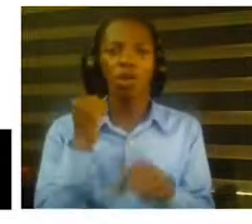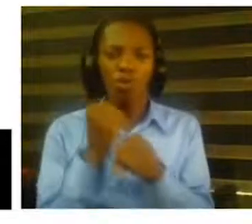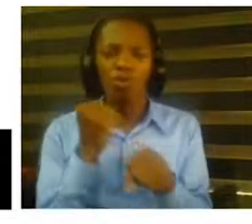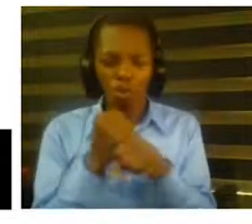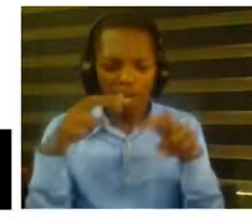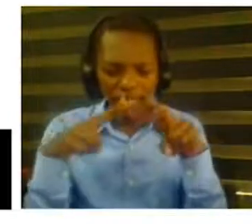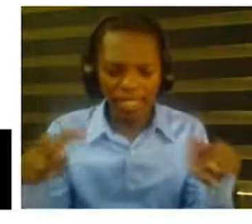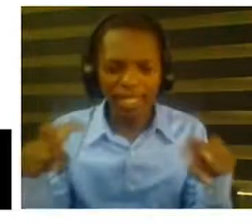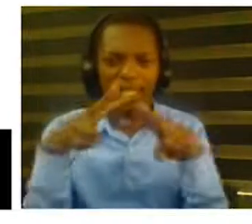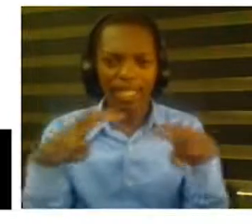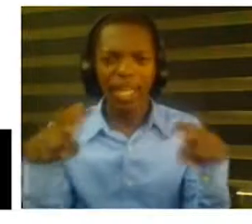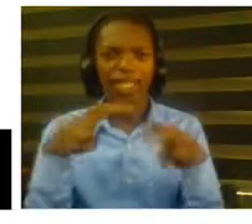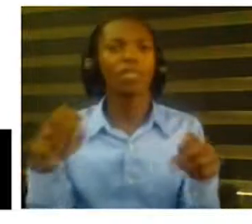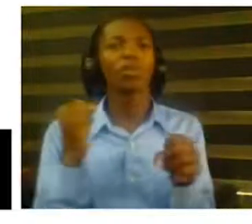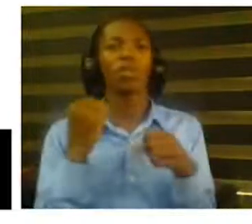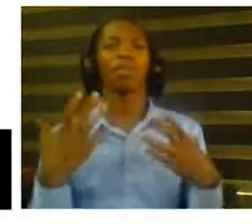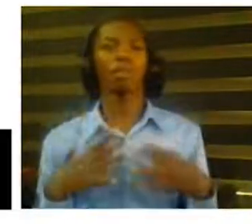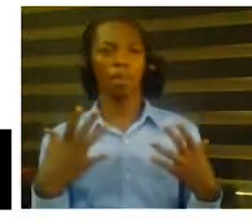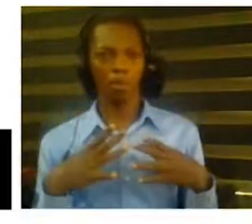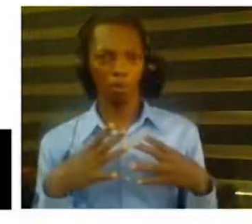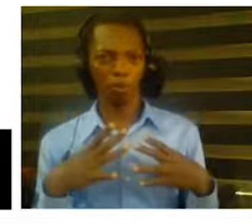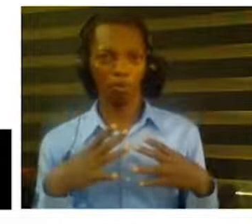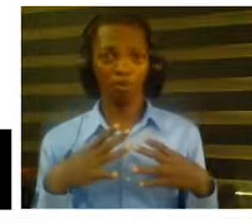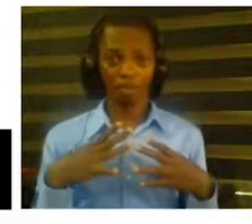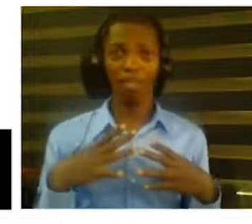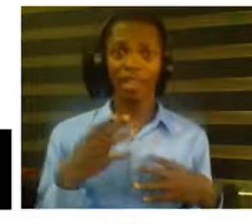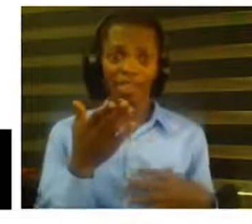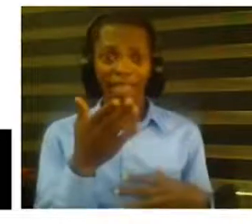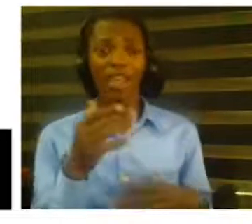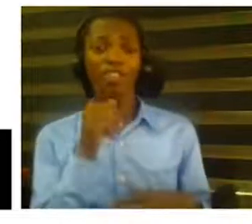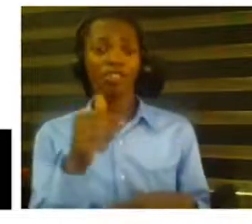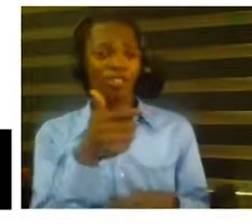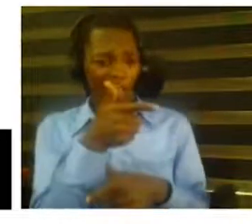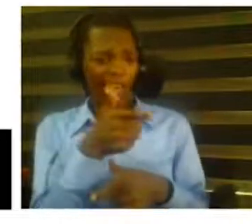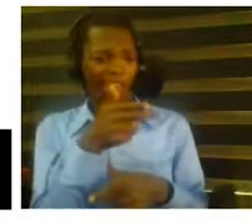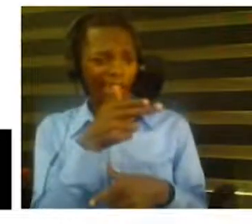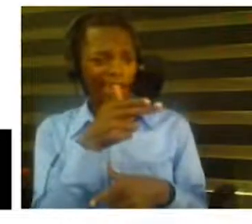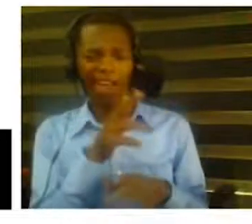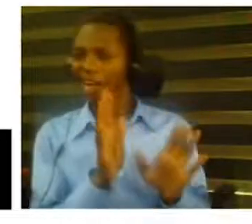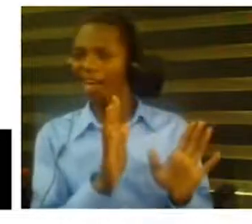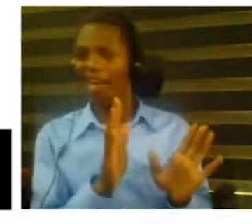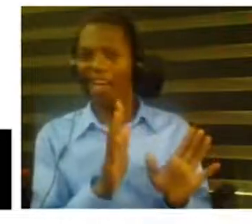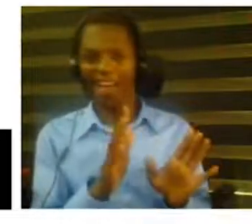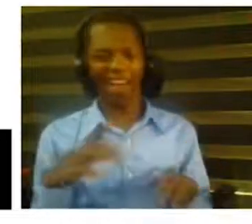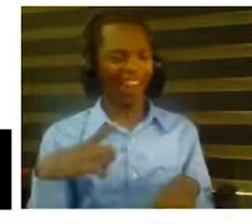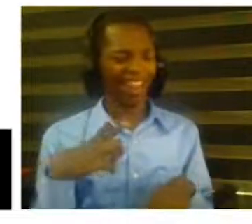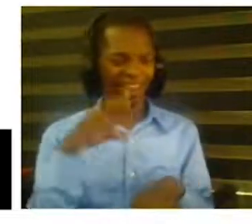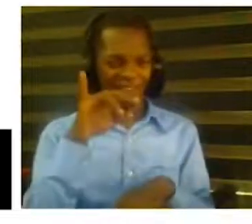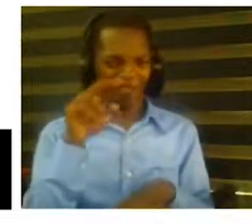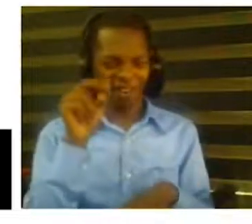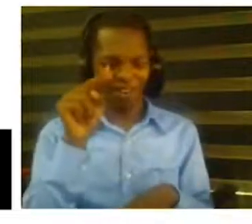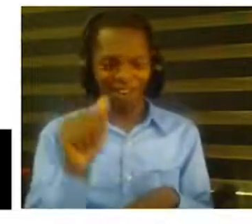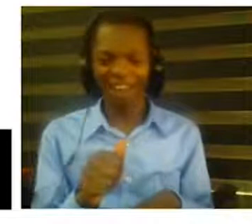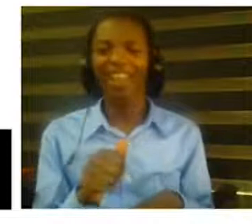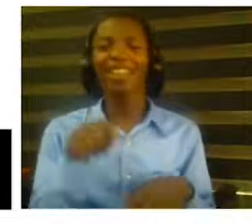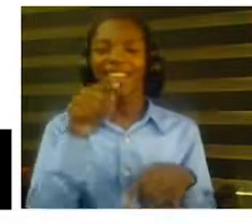people. And that is not a gun that I'm pointing to the lady in the wheelchair, Fiona. That is a video camera. I'm